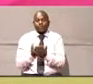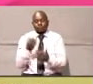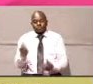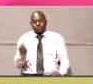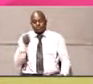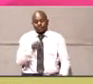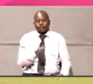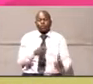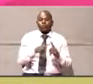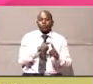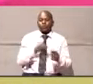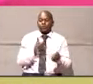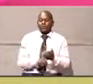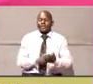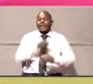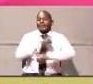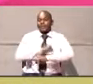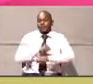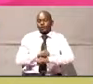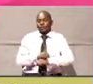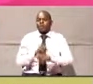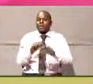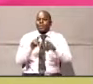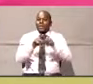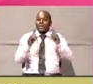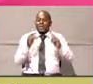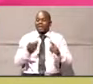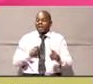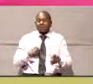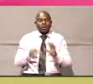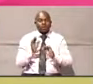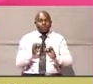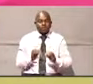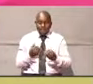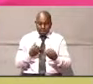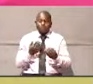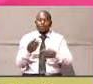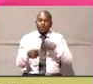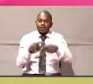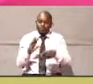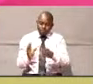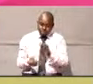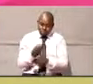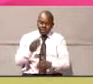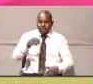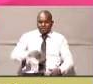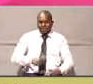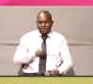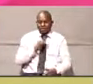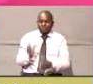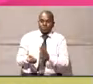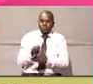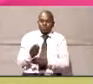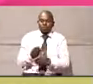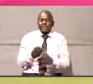merit and you get a scholarship. Makerere University has never had one, so we are in the process of developing ourselves to establish